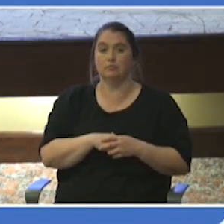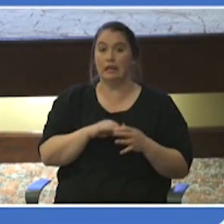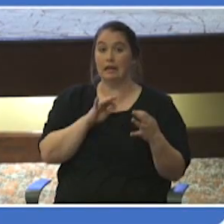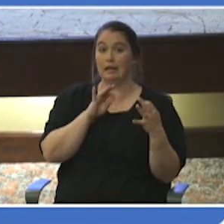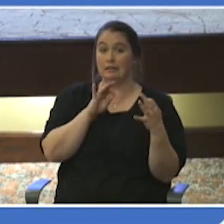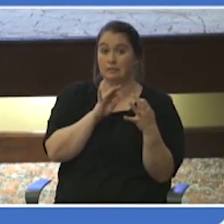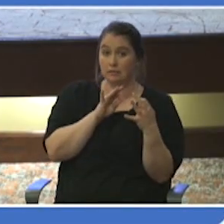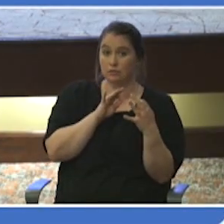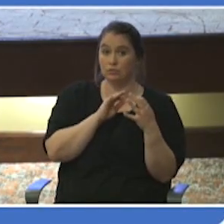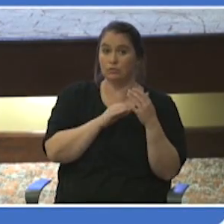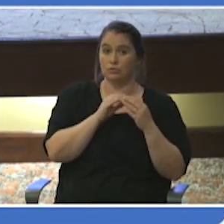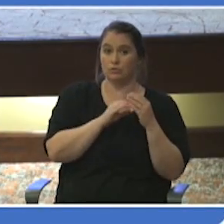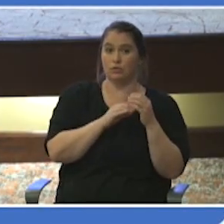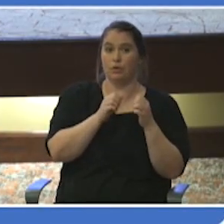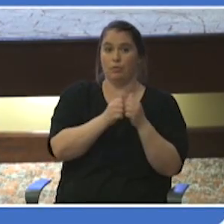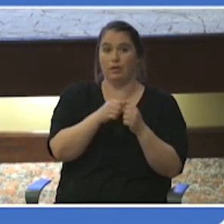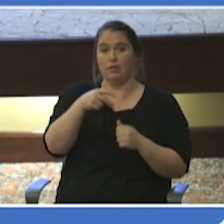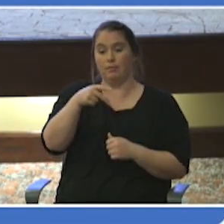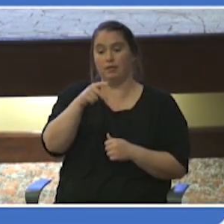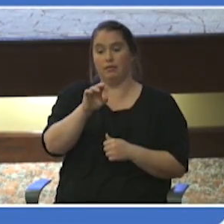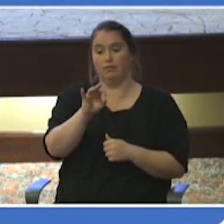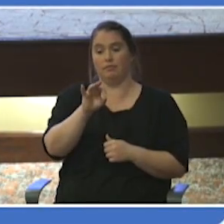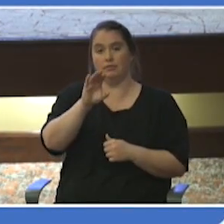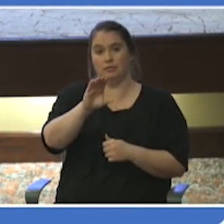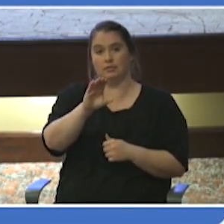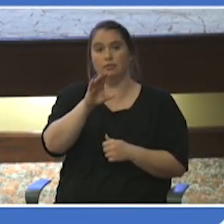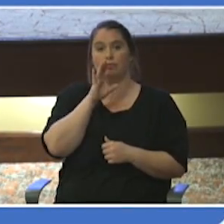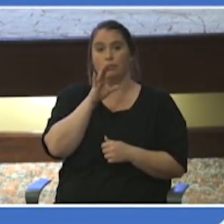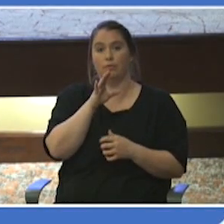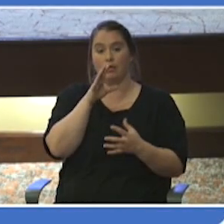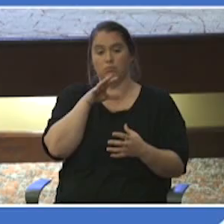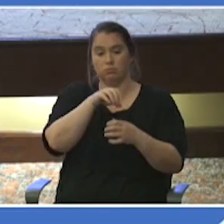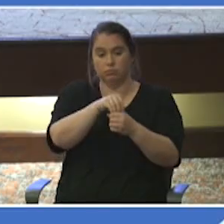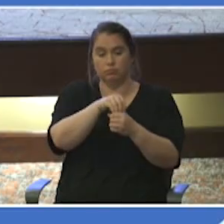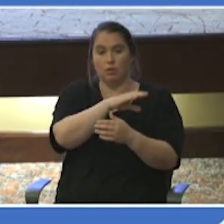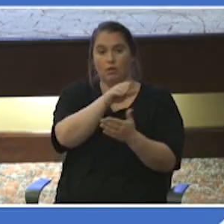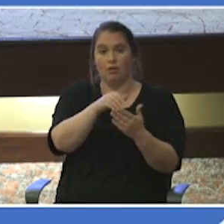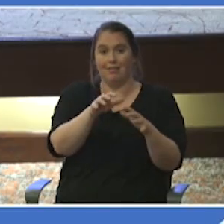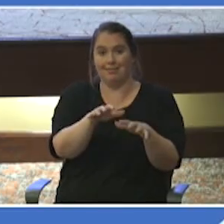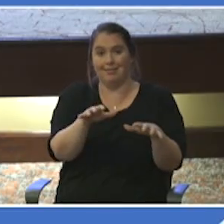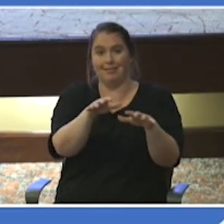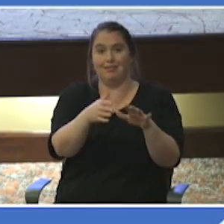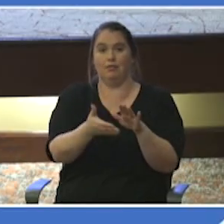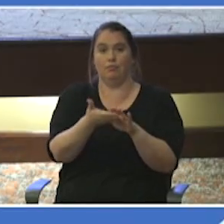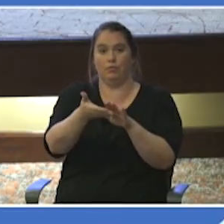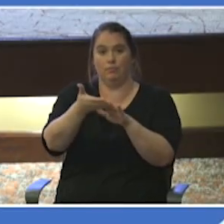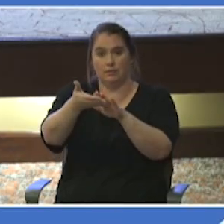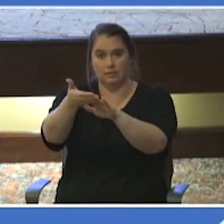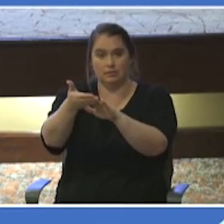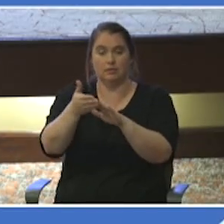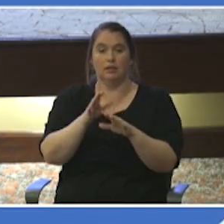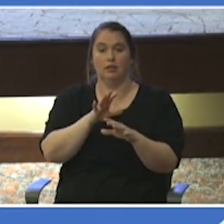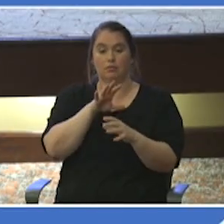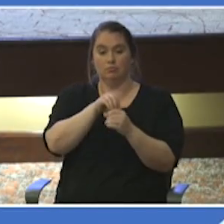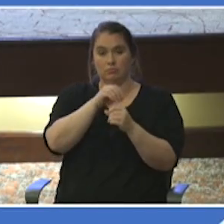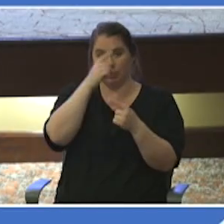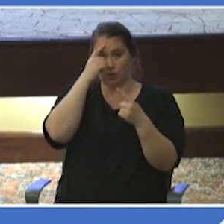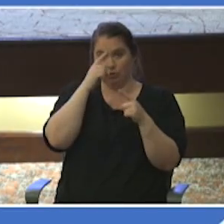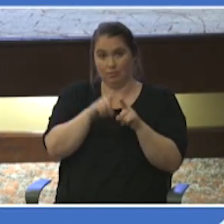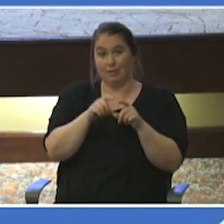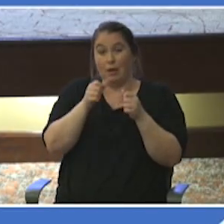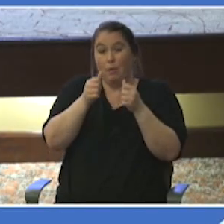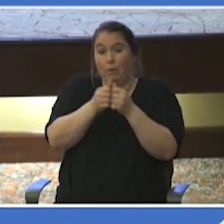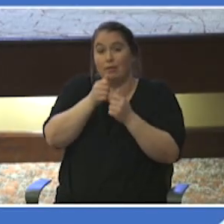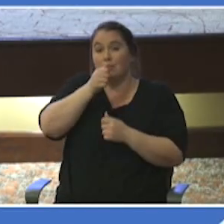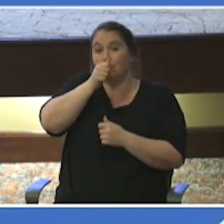PFC, the PFC generally owns the land and improvements and can enter into agreement with private